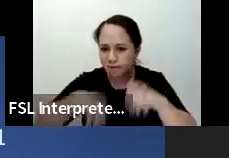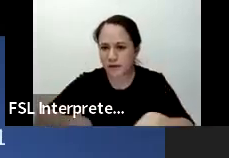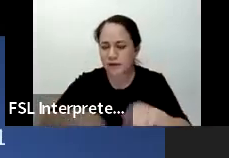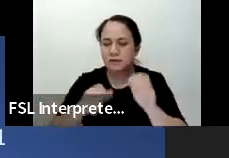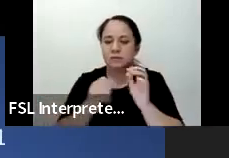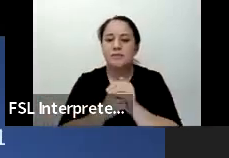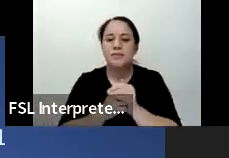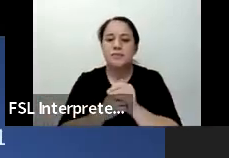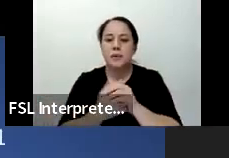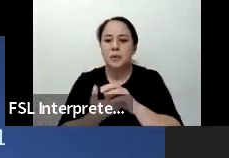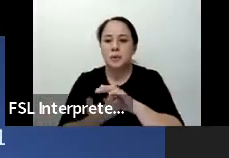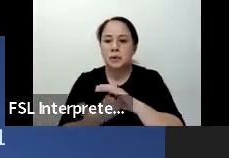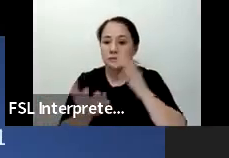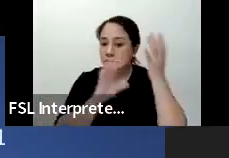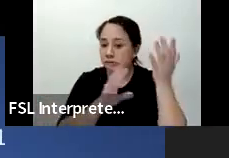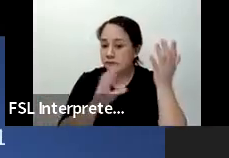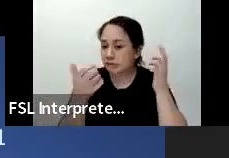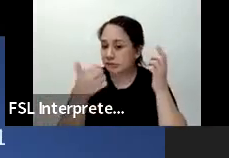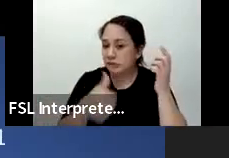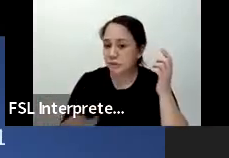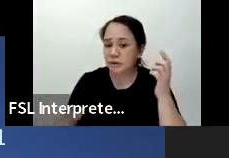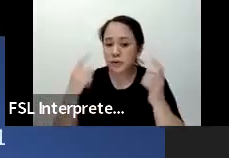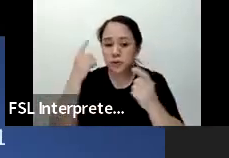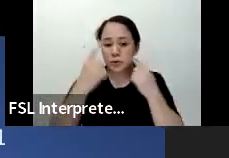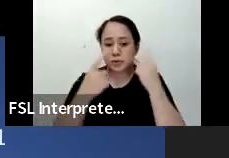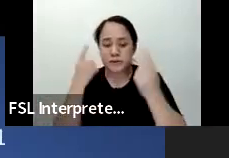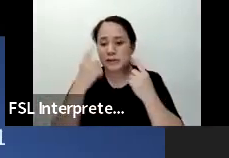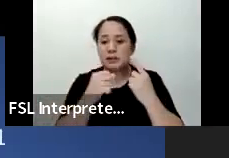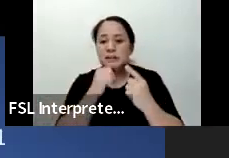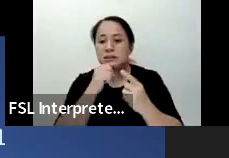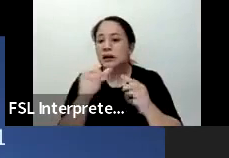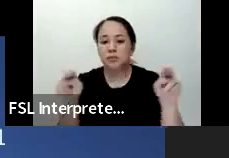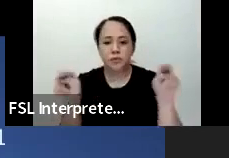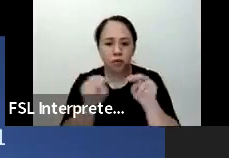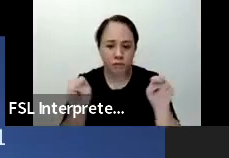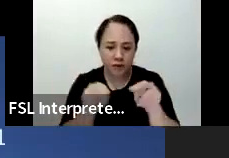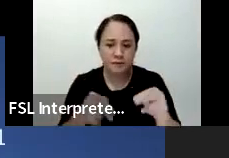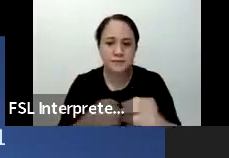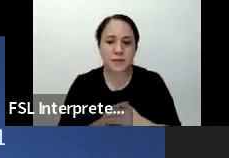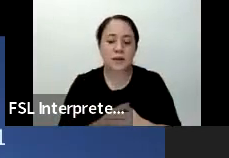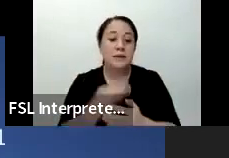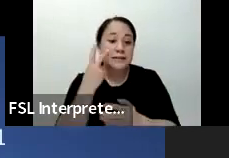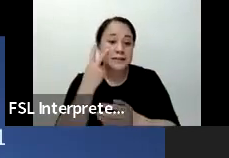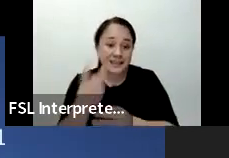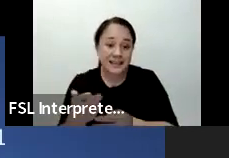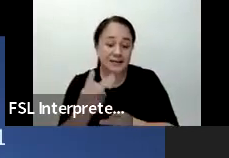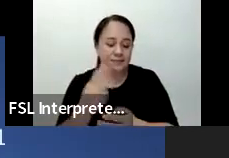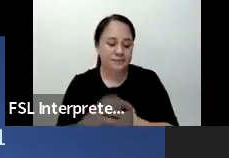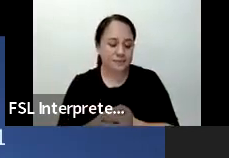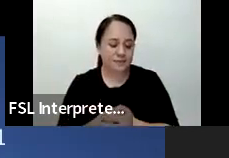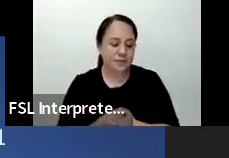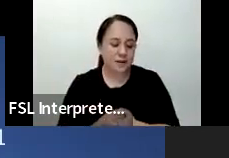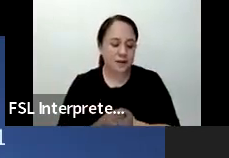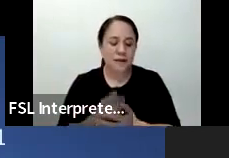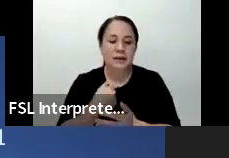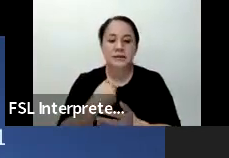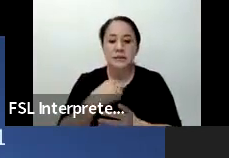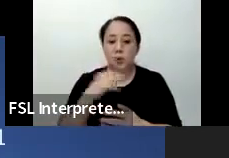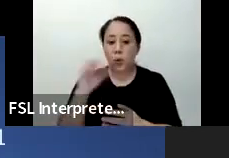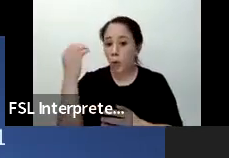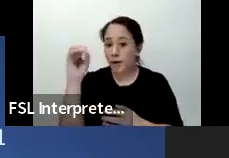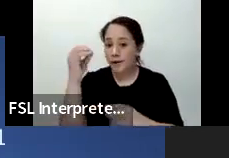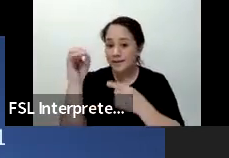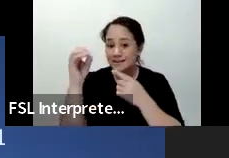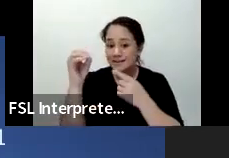event, which is considered non-normal. So as we can see here, the orange bars